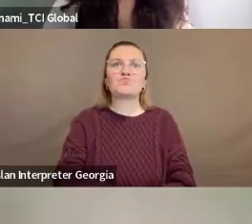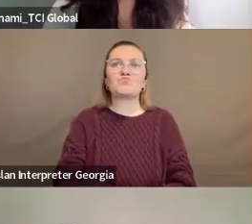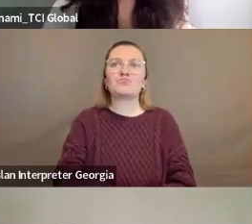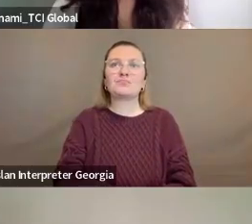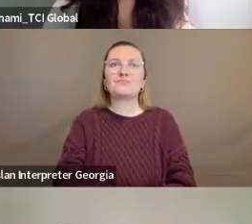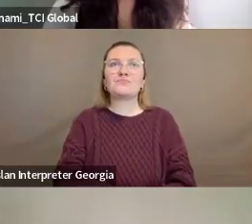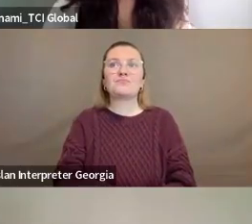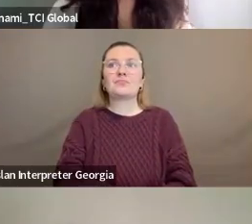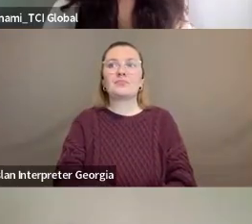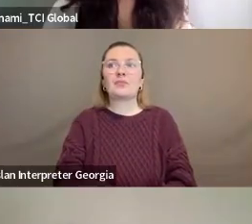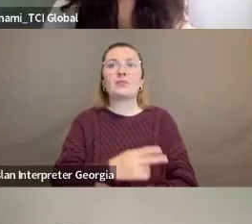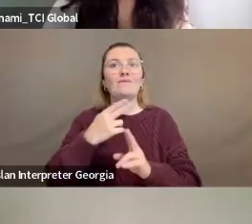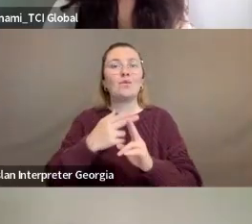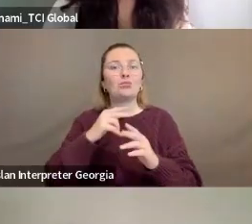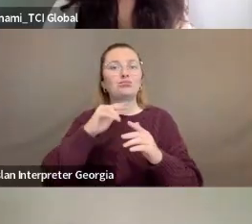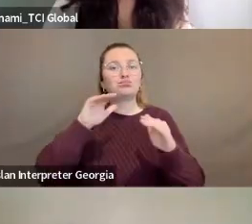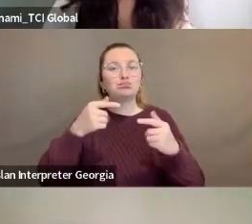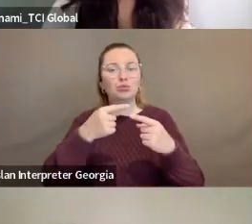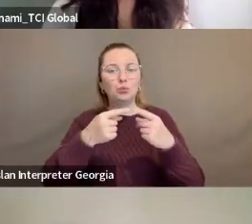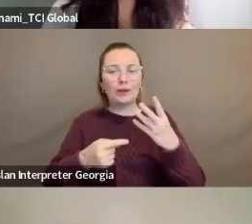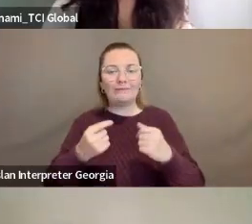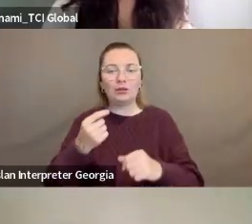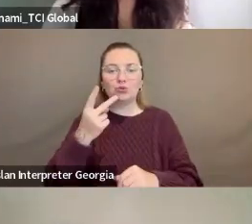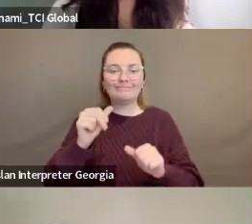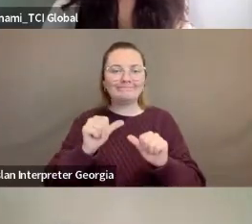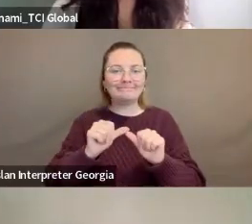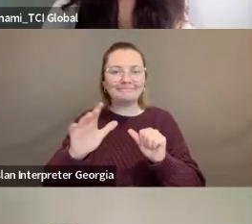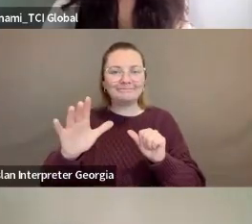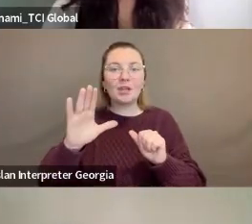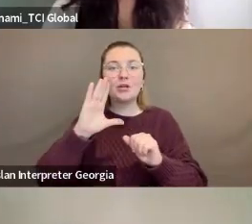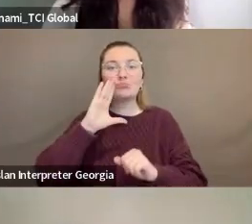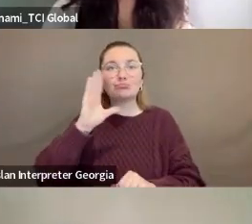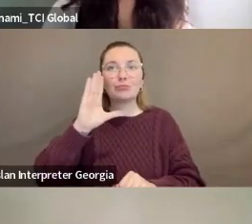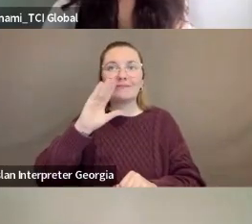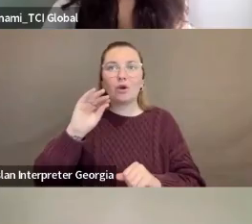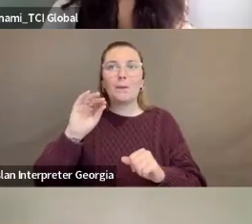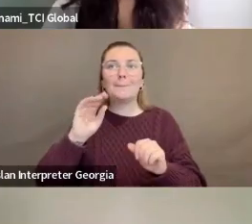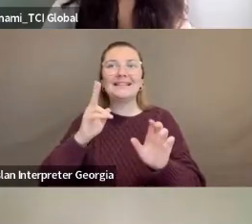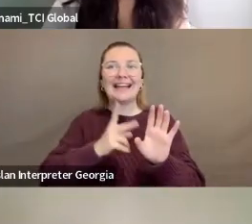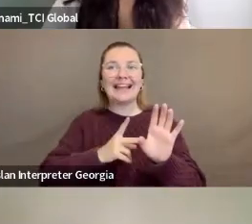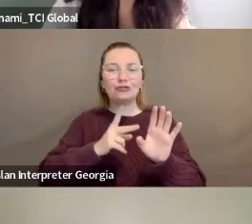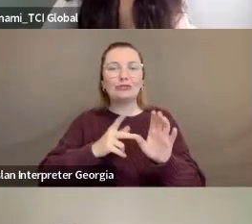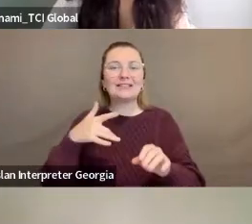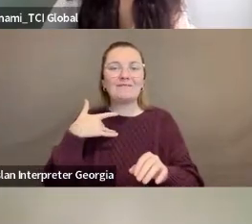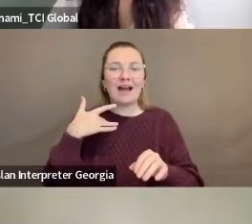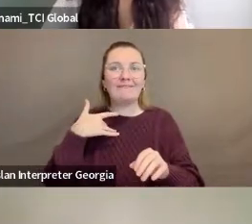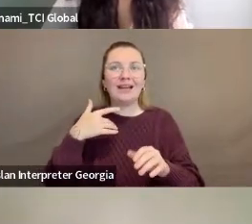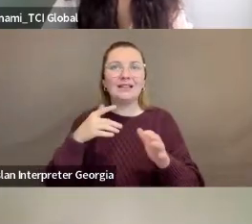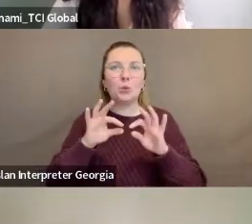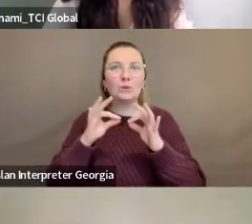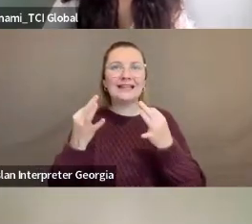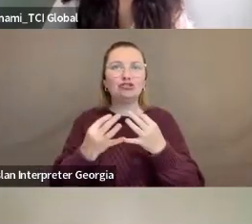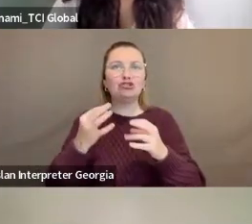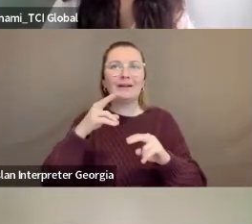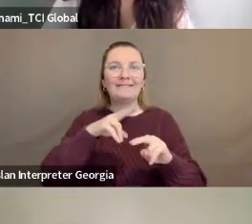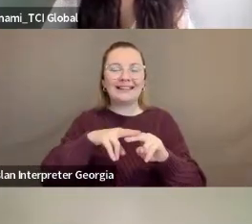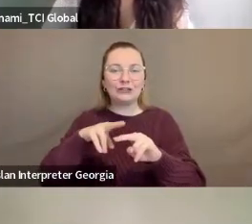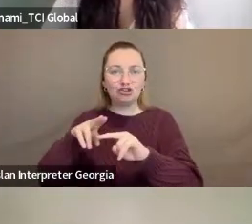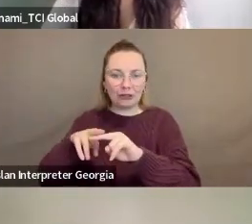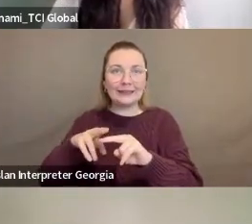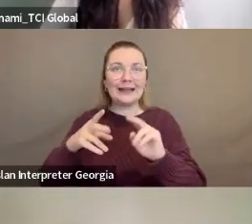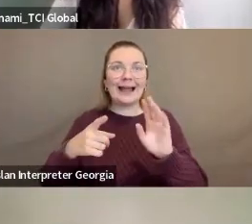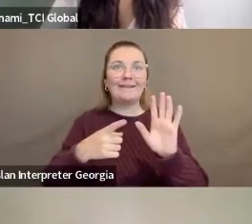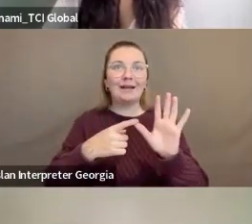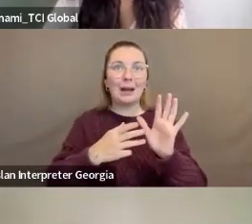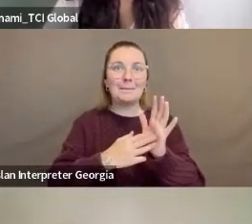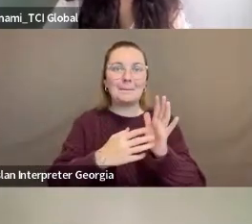So on to speaker introductions. We have two fantastic speakers from Psychiatric Survivors Association Fiji, Amaza